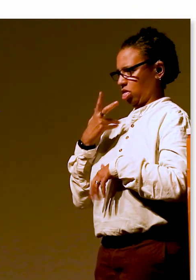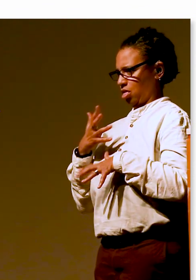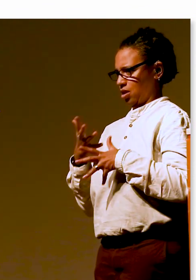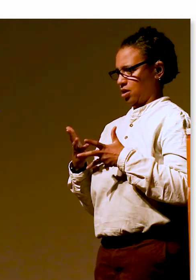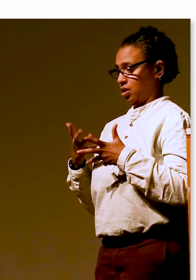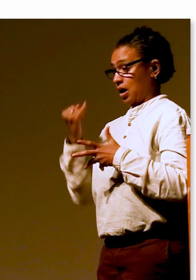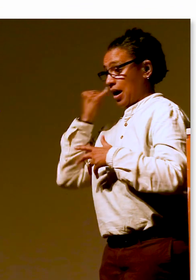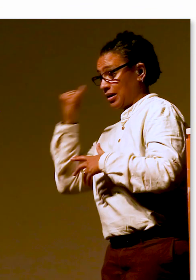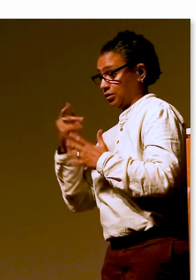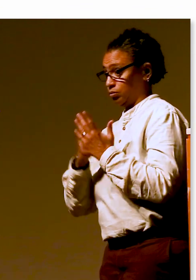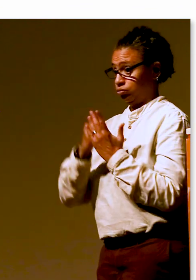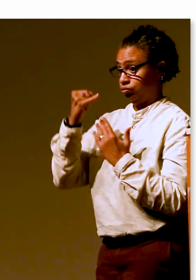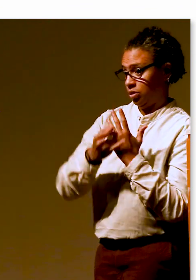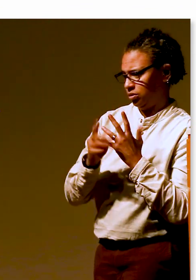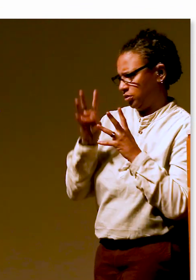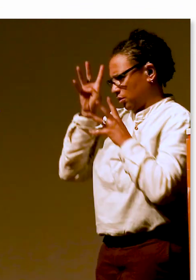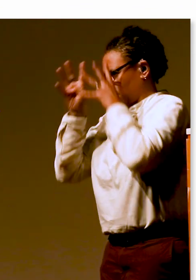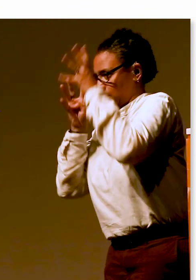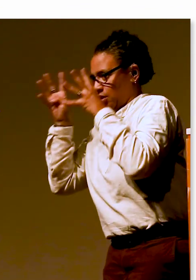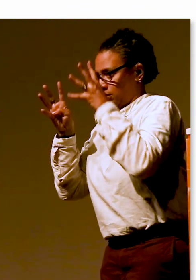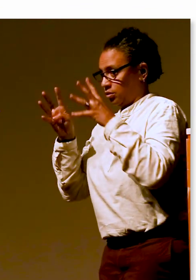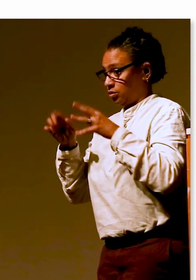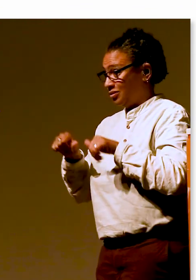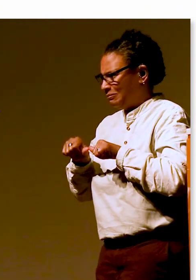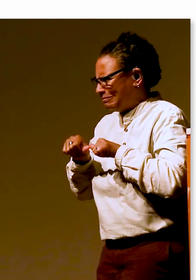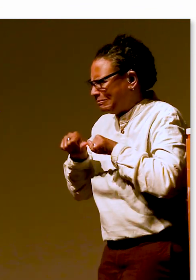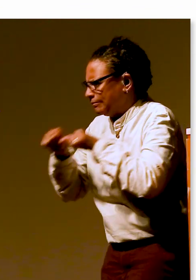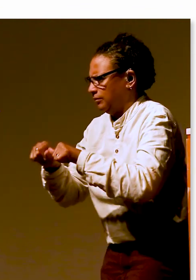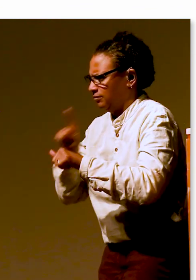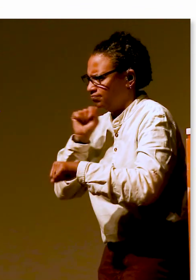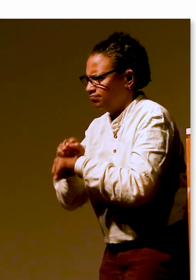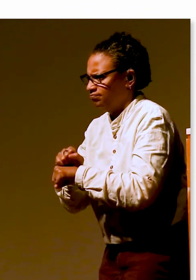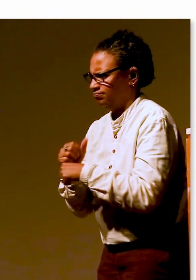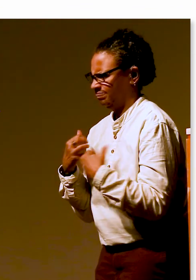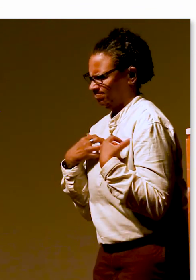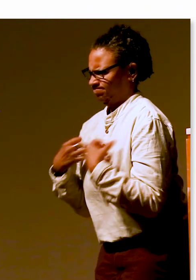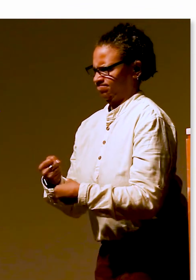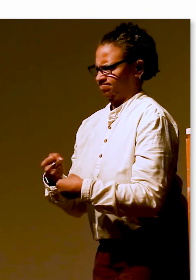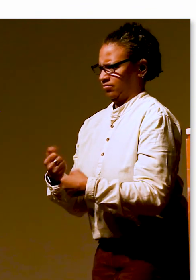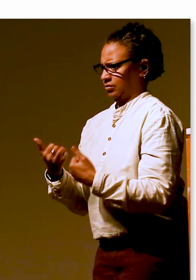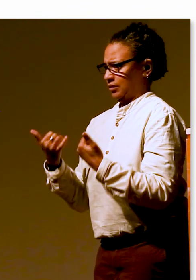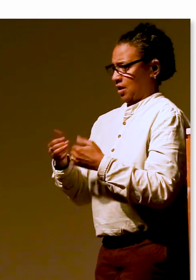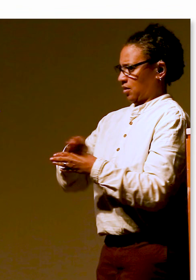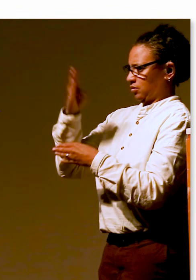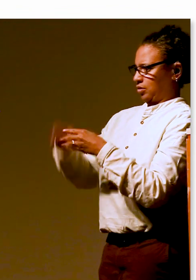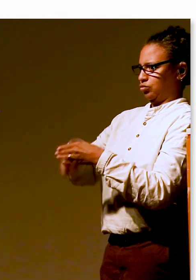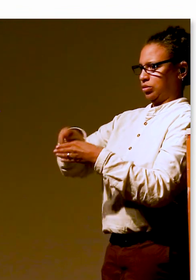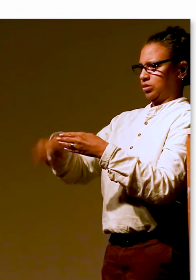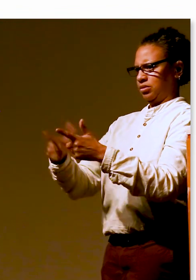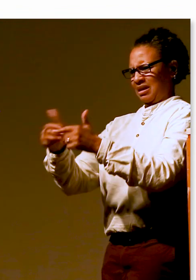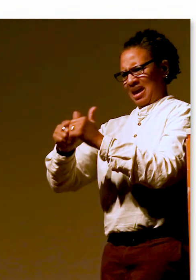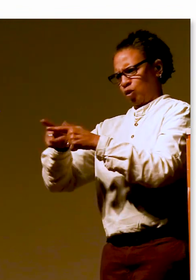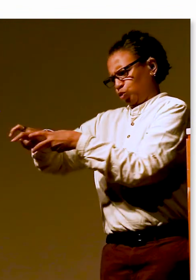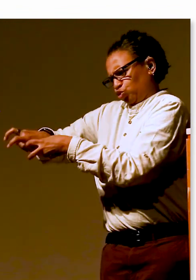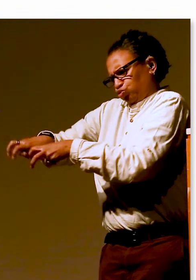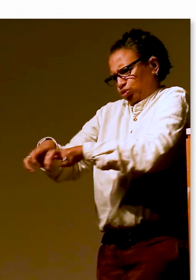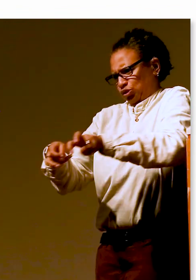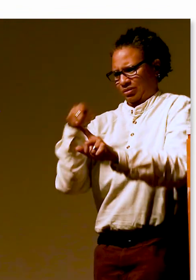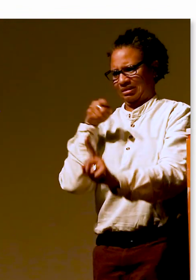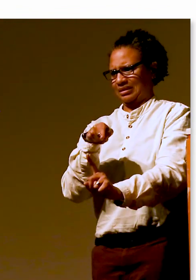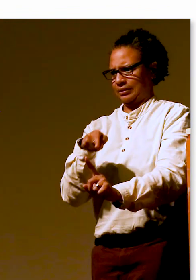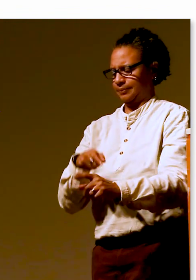and kind of becoming comfortable and being unapologetically yourself with taking up space. When you